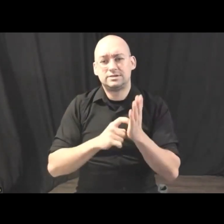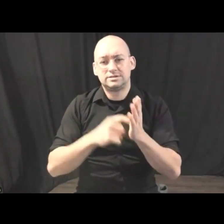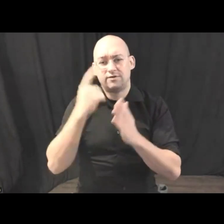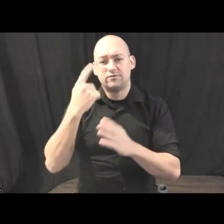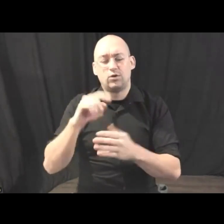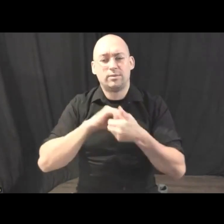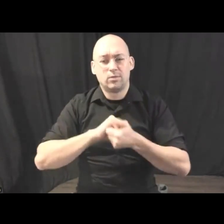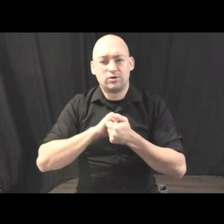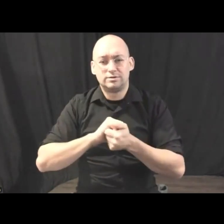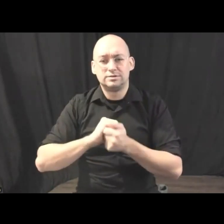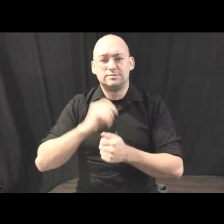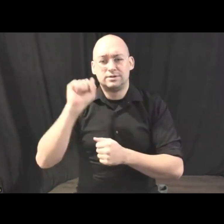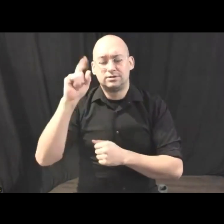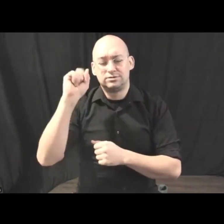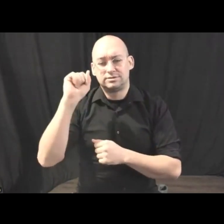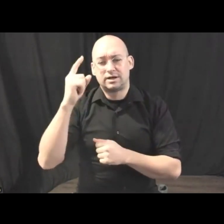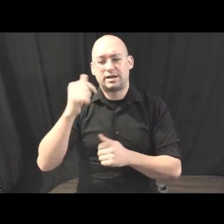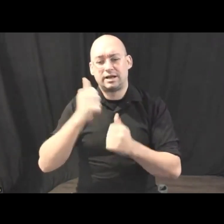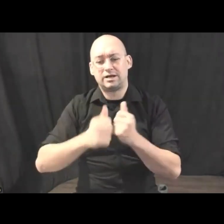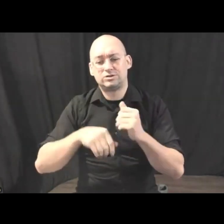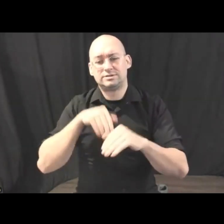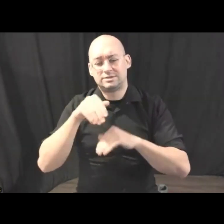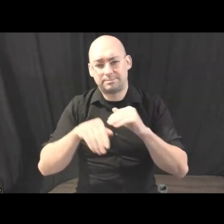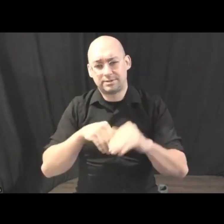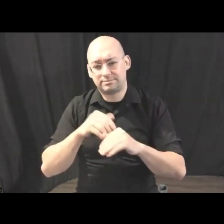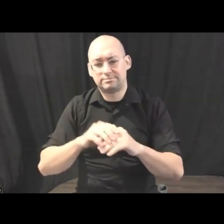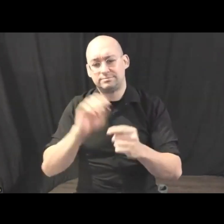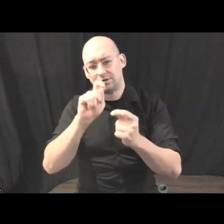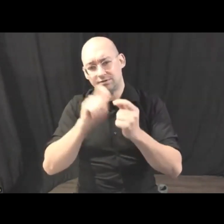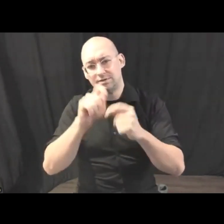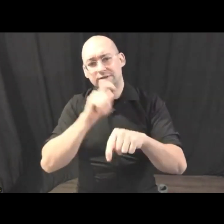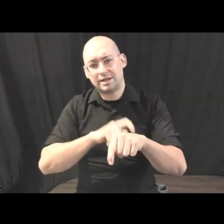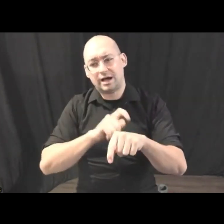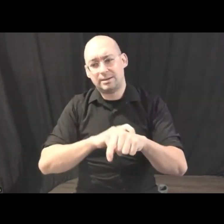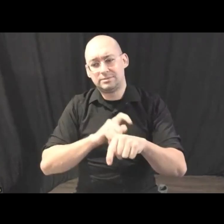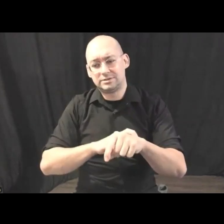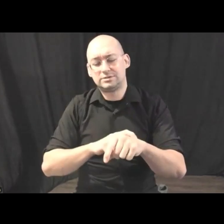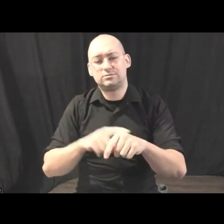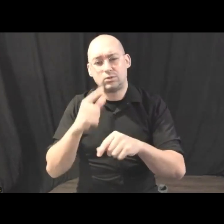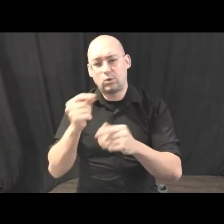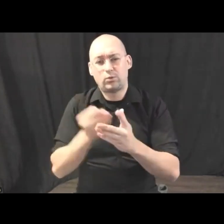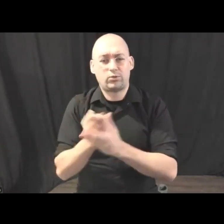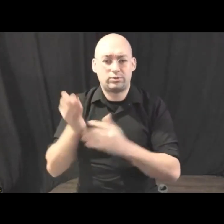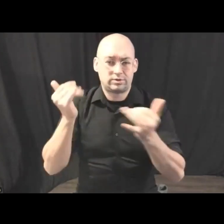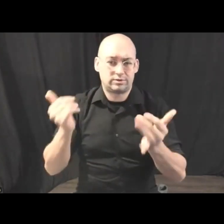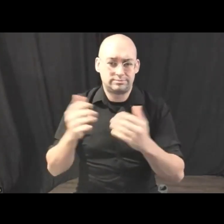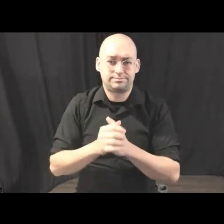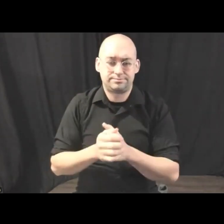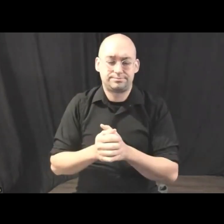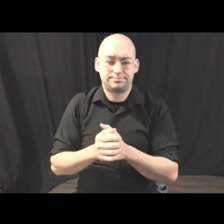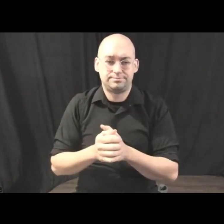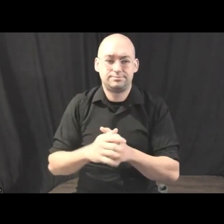partnership to be realized in every step of the way, particularly in times as these that we're going through. So I want to first and foremost,